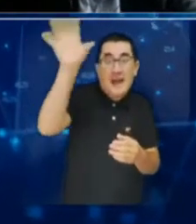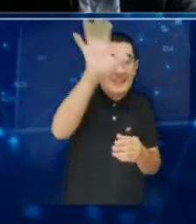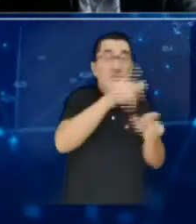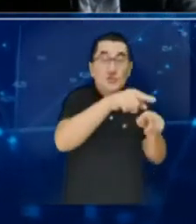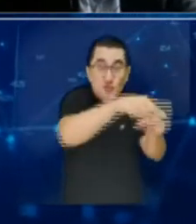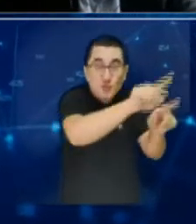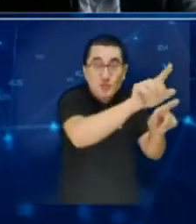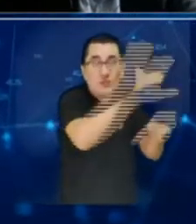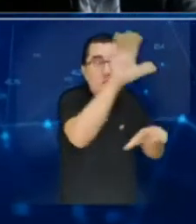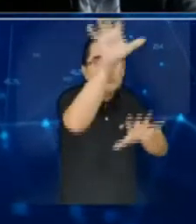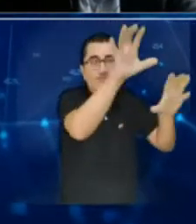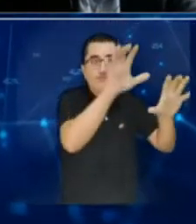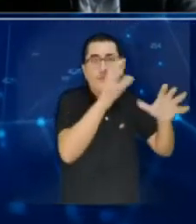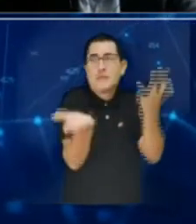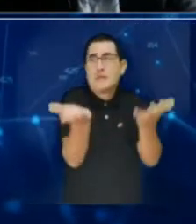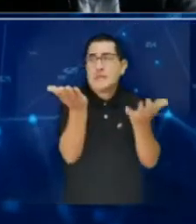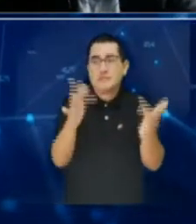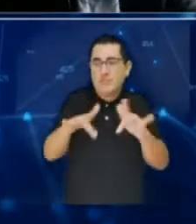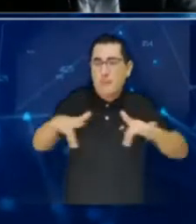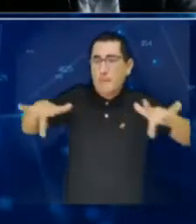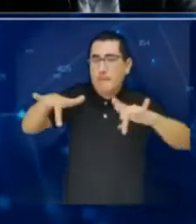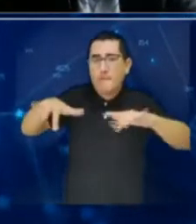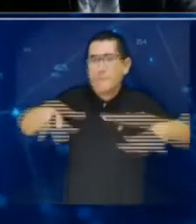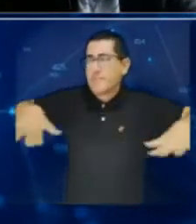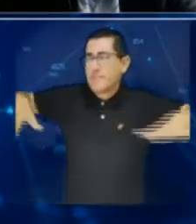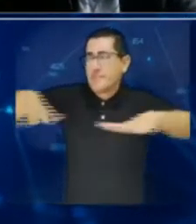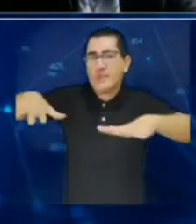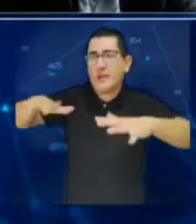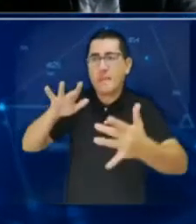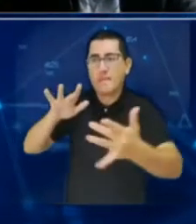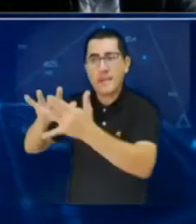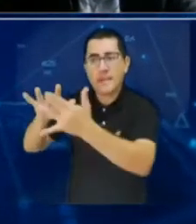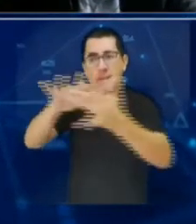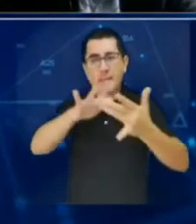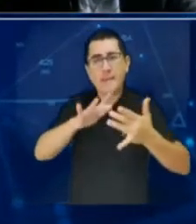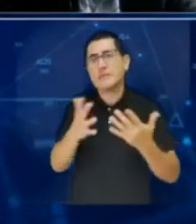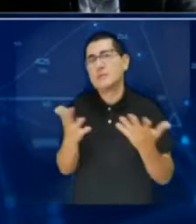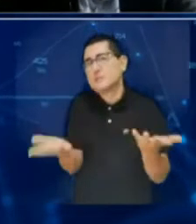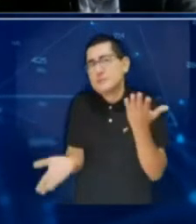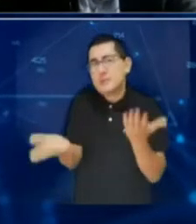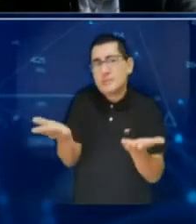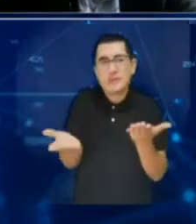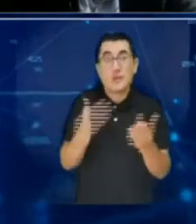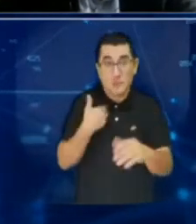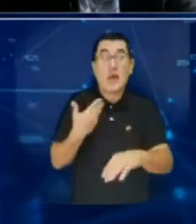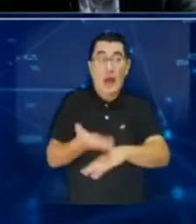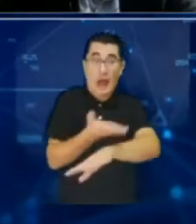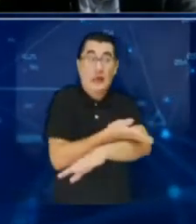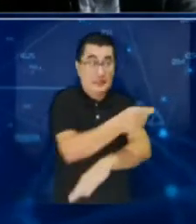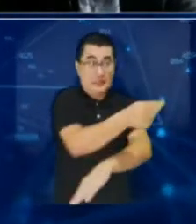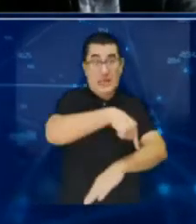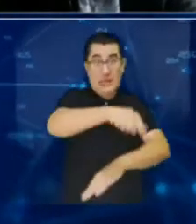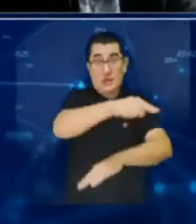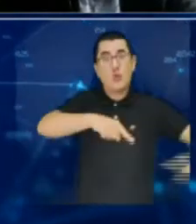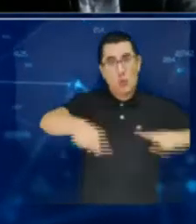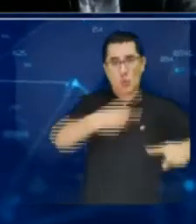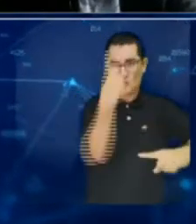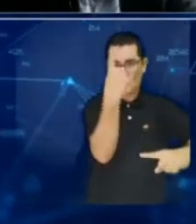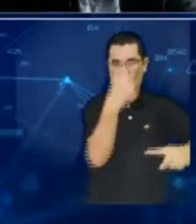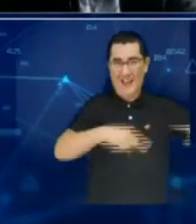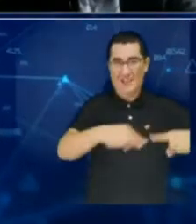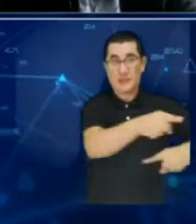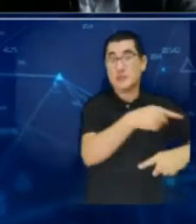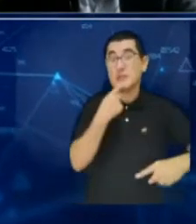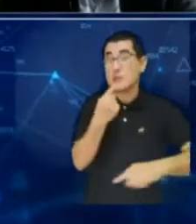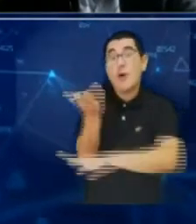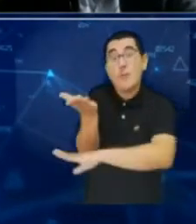according to what is being happening in their own countries in respect to the utilization of the segment. We have one preliminary proposal, meaning